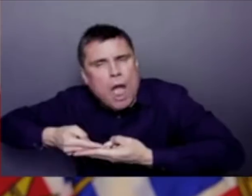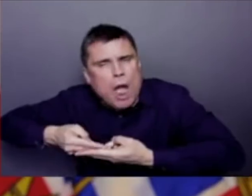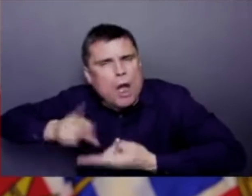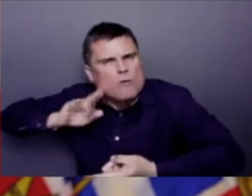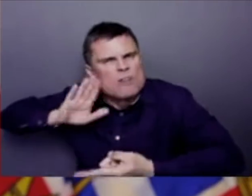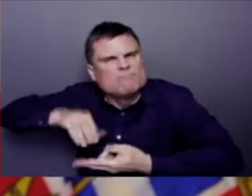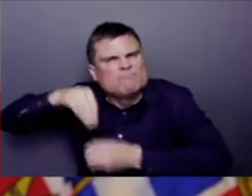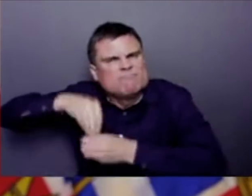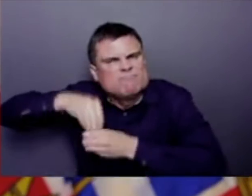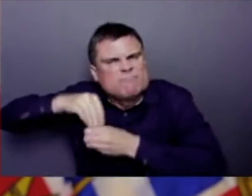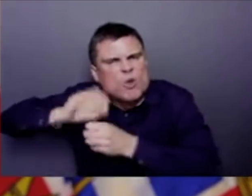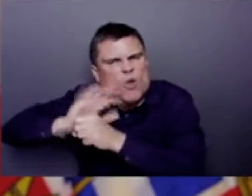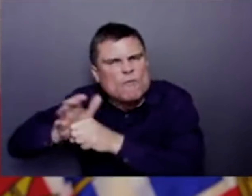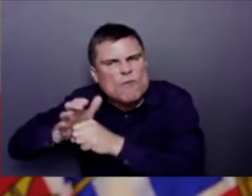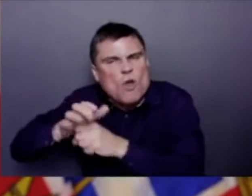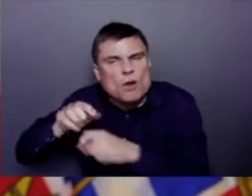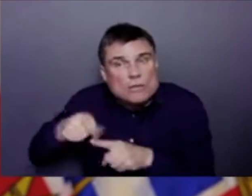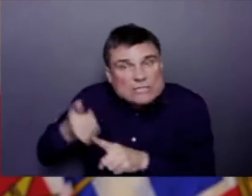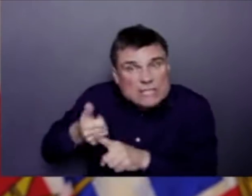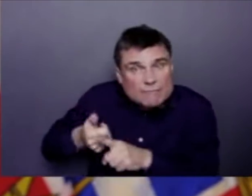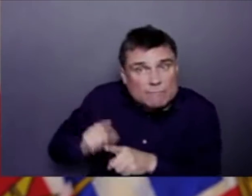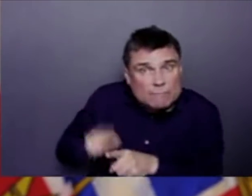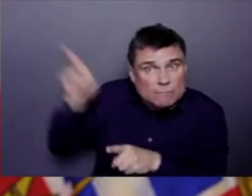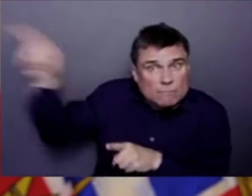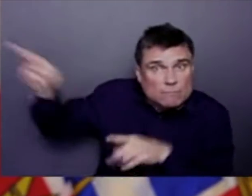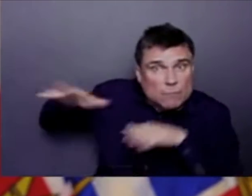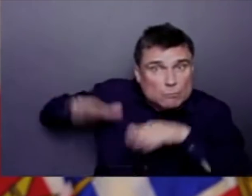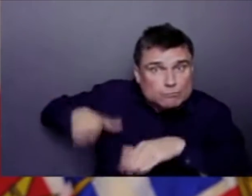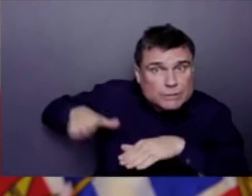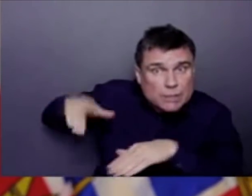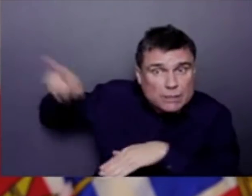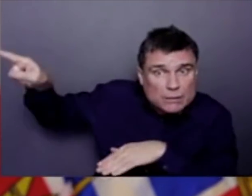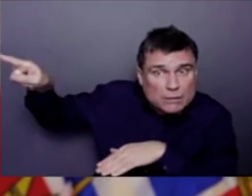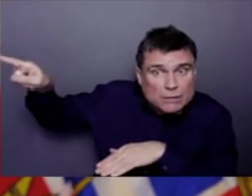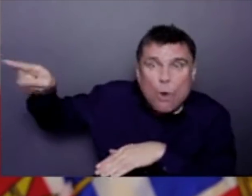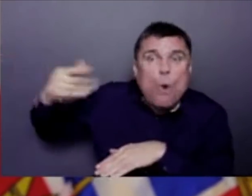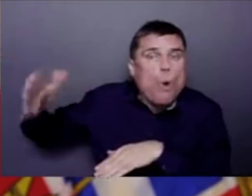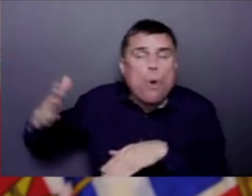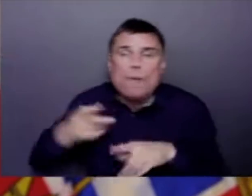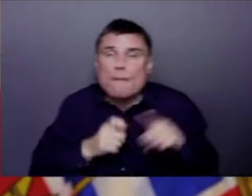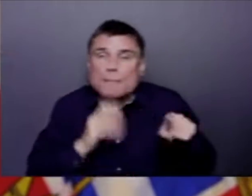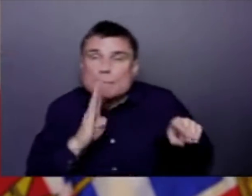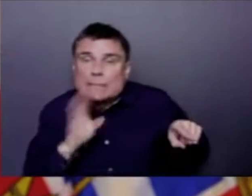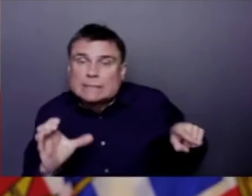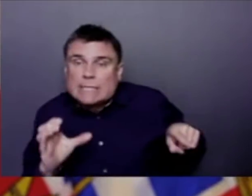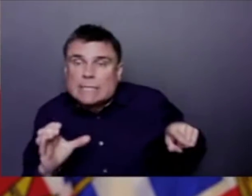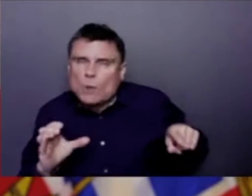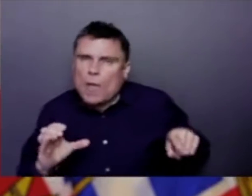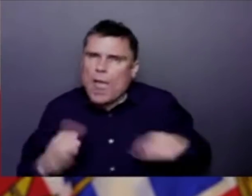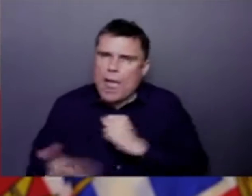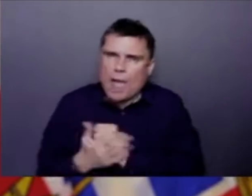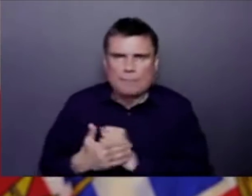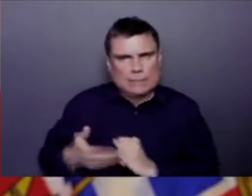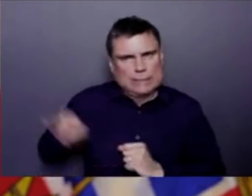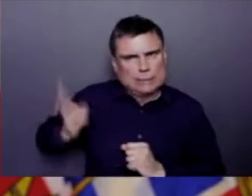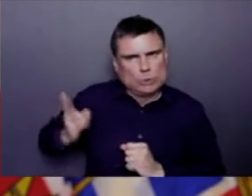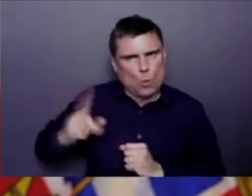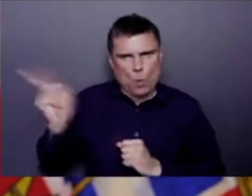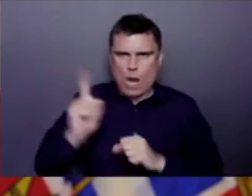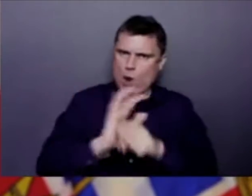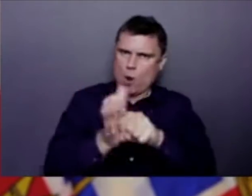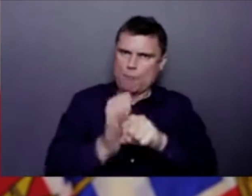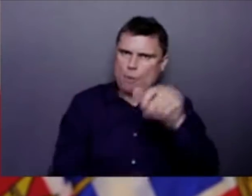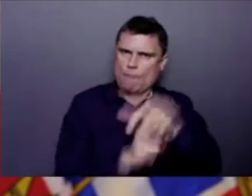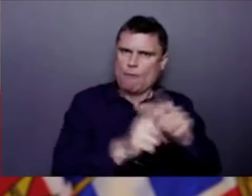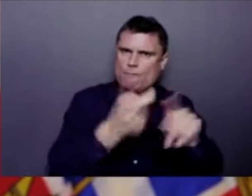variant does not seem to cause more severe illness, nor does it seem to have an effect on both the tests or the